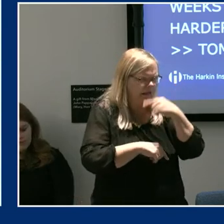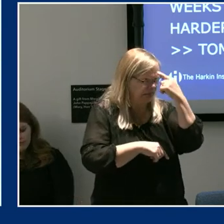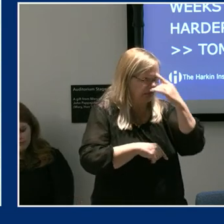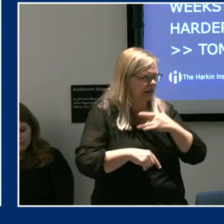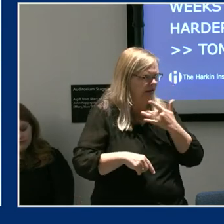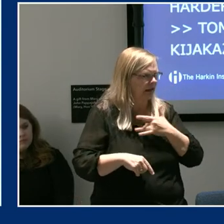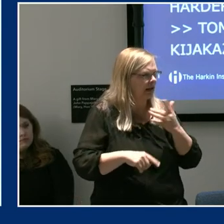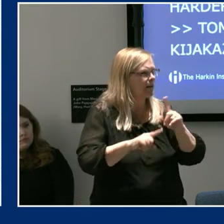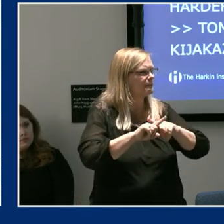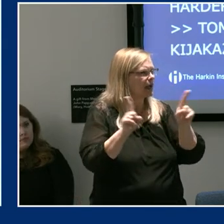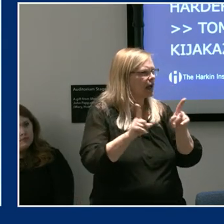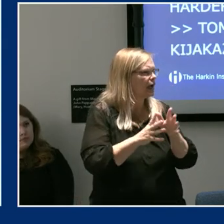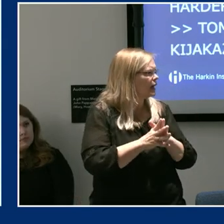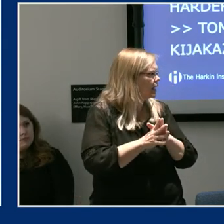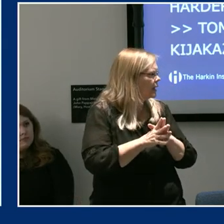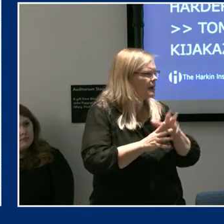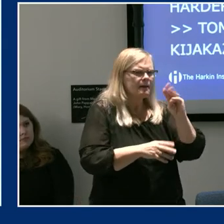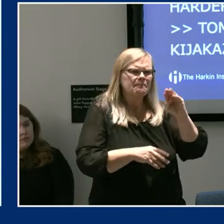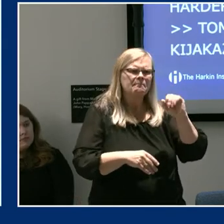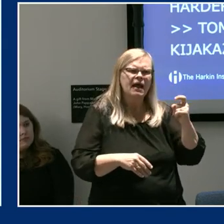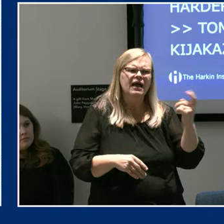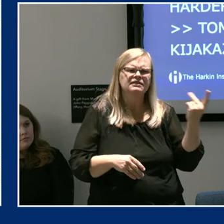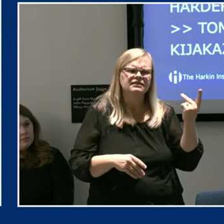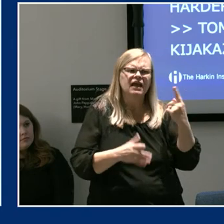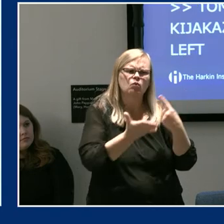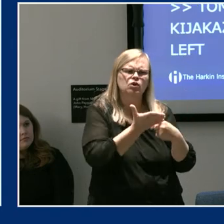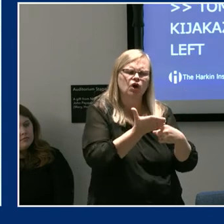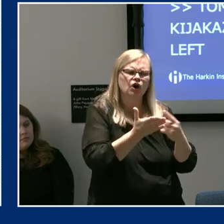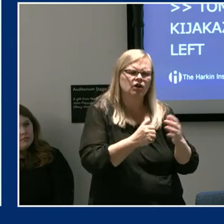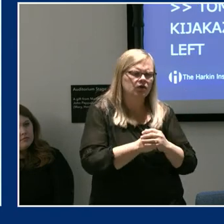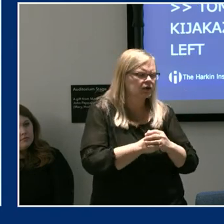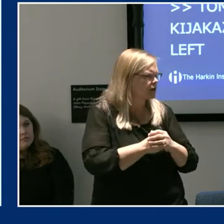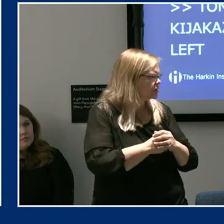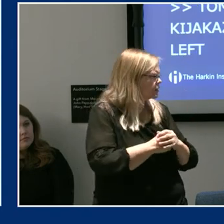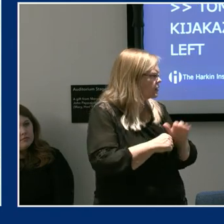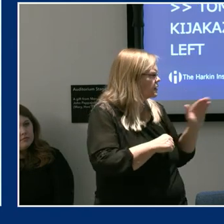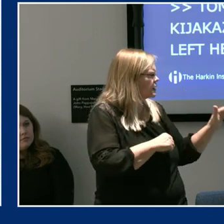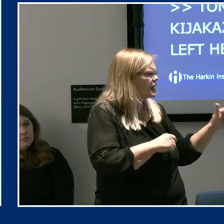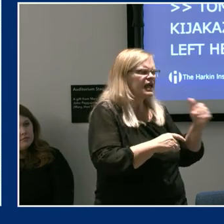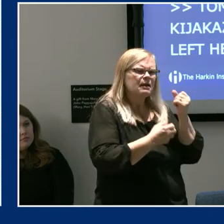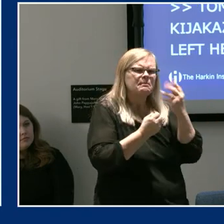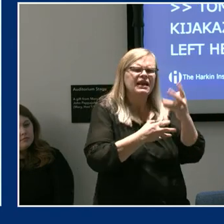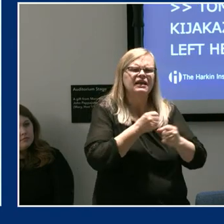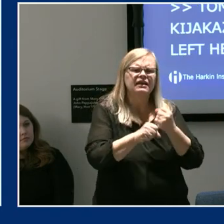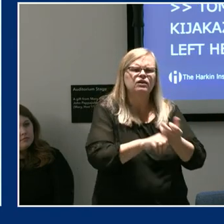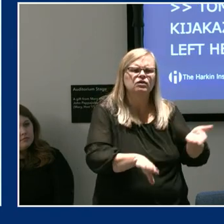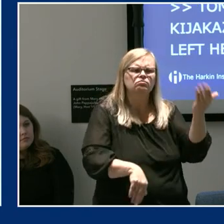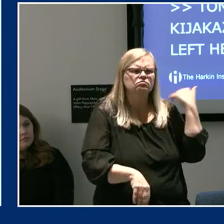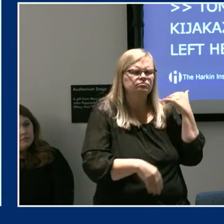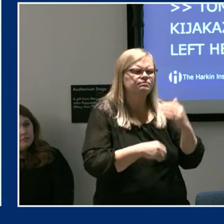But Max and I were just talking. Years ago,